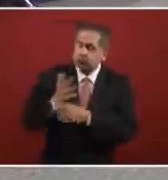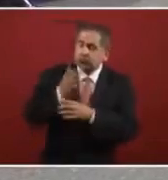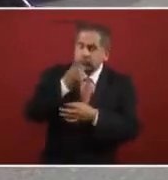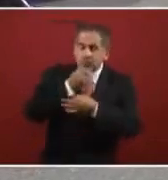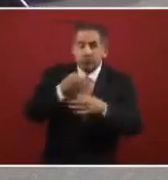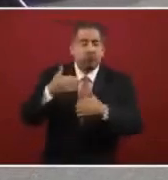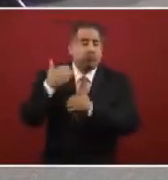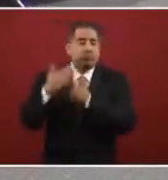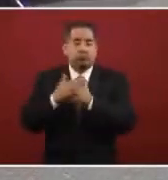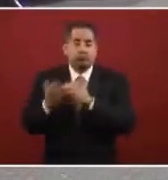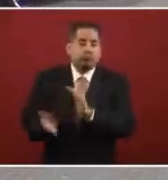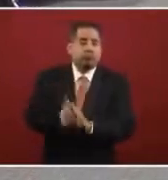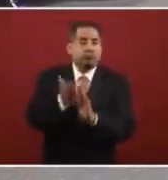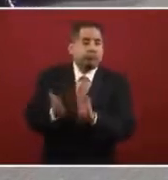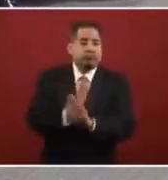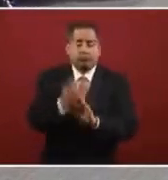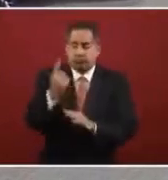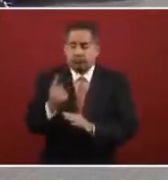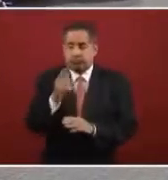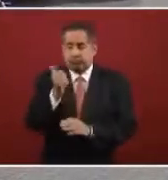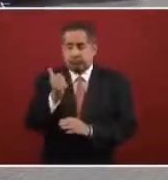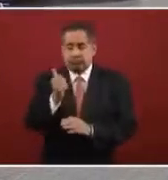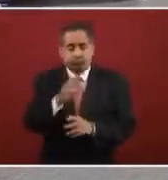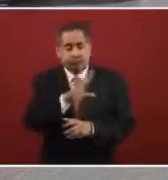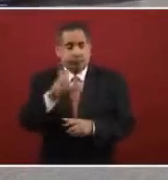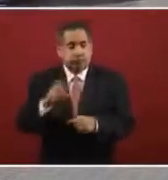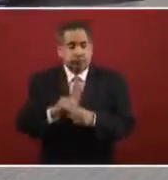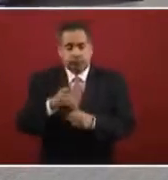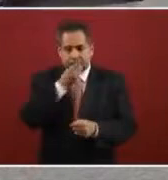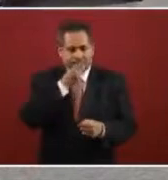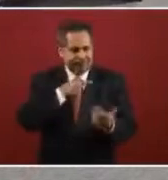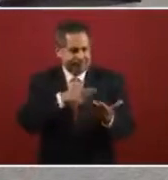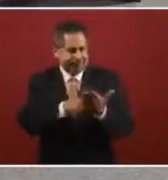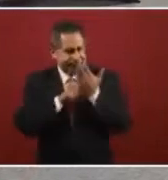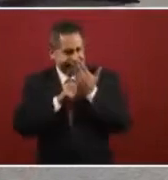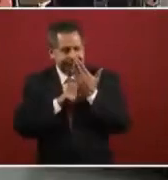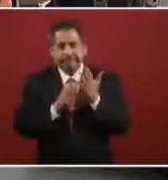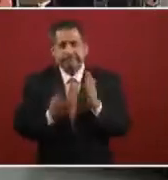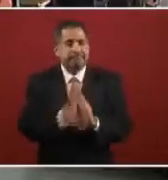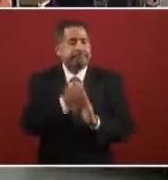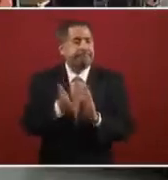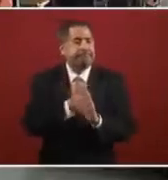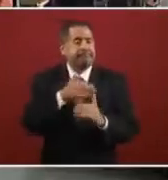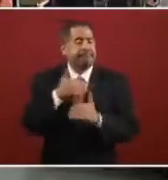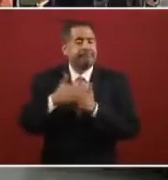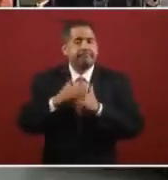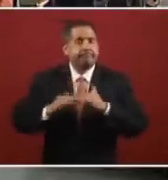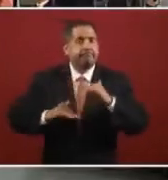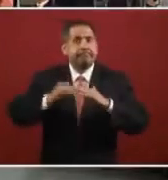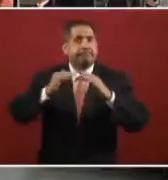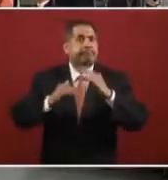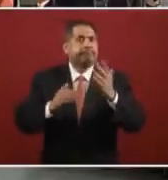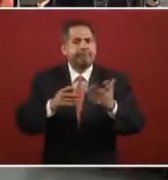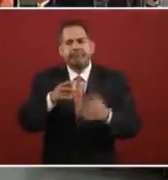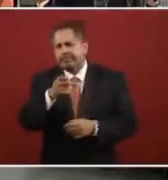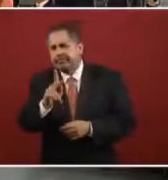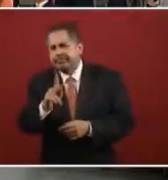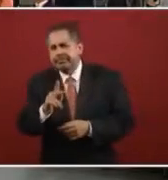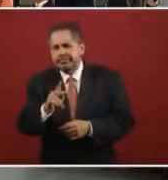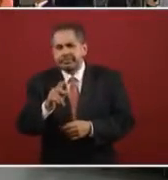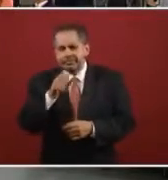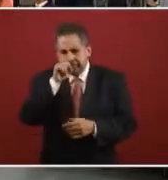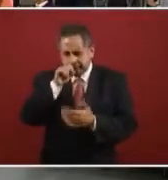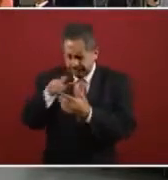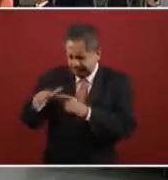that construcción you have para el 1 de agosto con las instituciones que 1st nos of acaba de August, anunciar. Sin embargo, for the la evaluación de la construction.